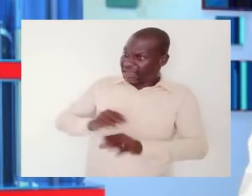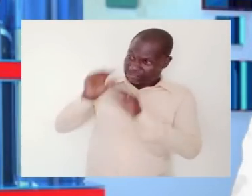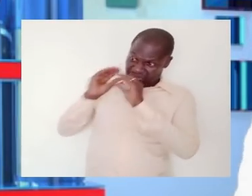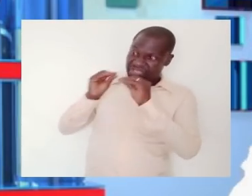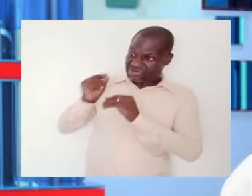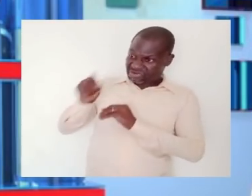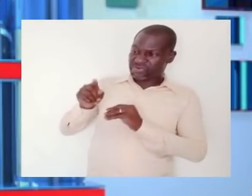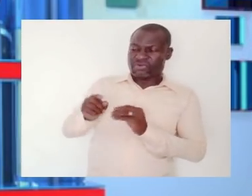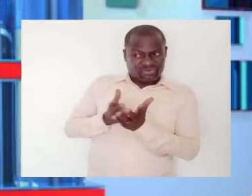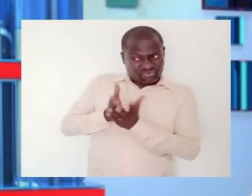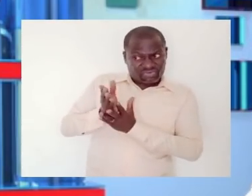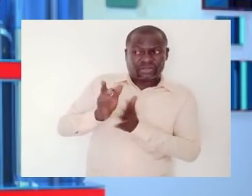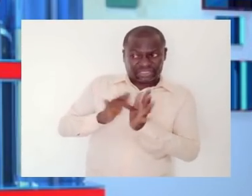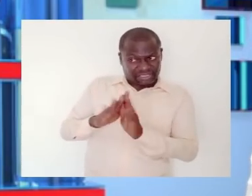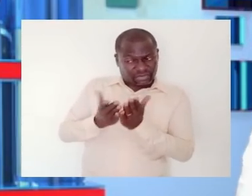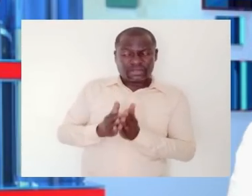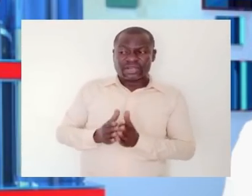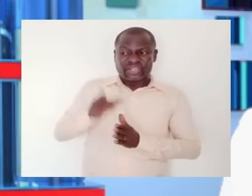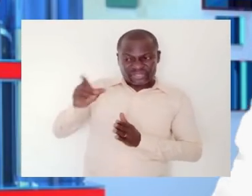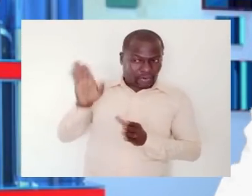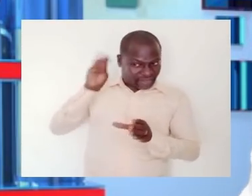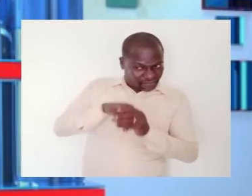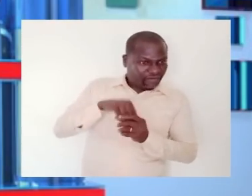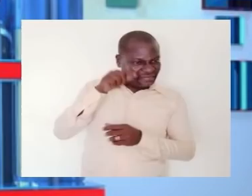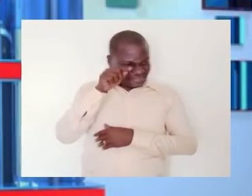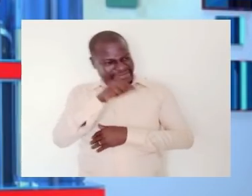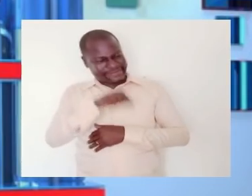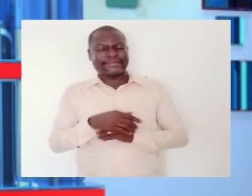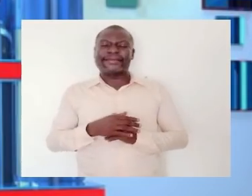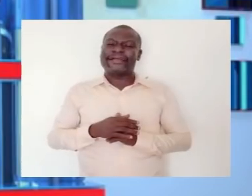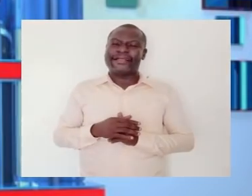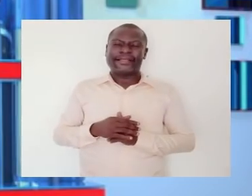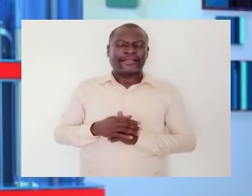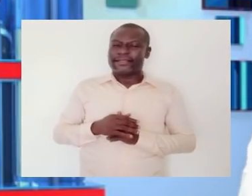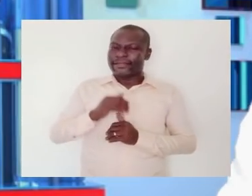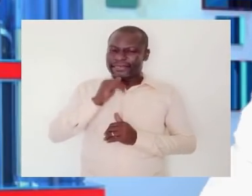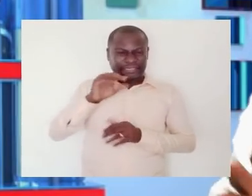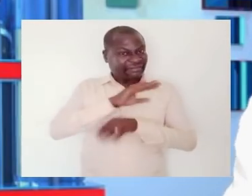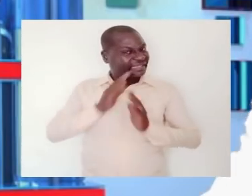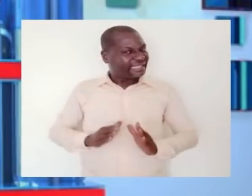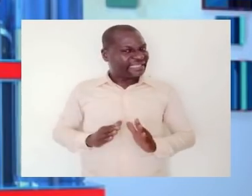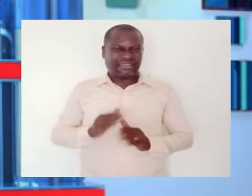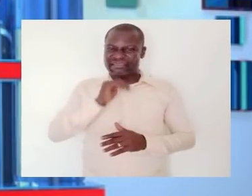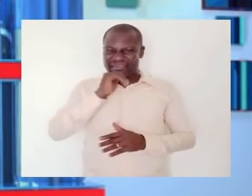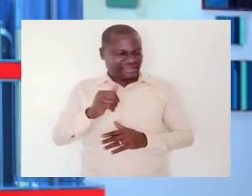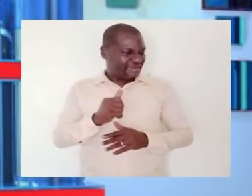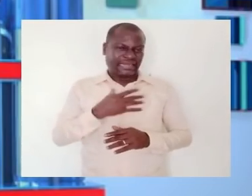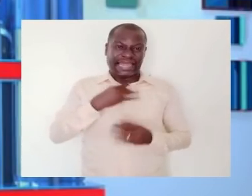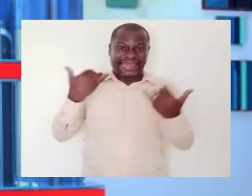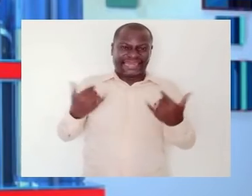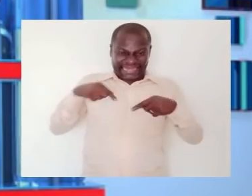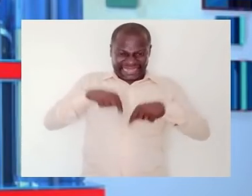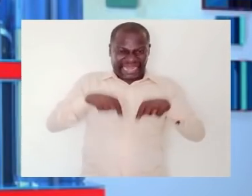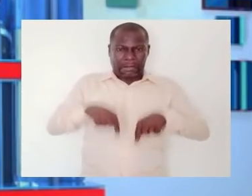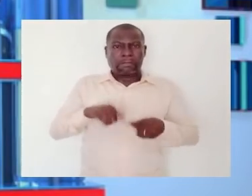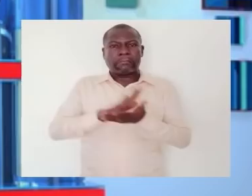of Christ for all, near non Bible, so chill. Now, both said Christosum and say it. Christosum and yet a Sunday and then crop fire